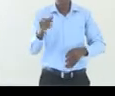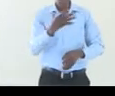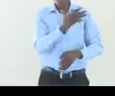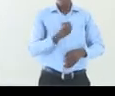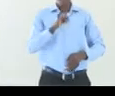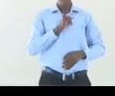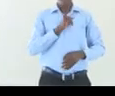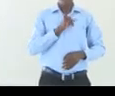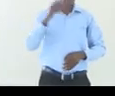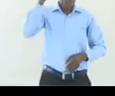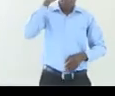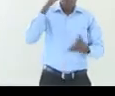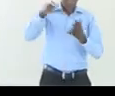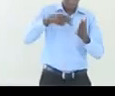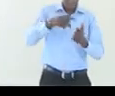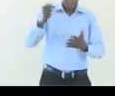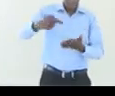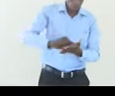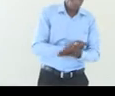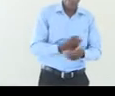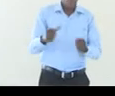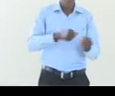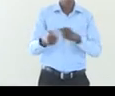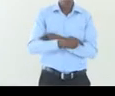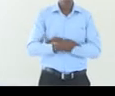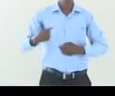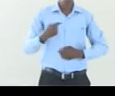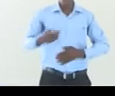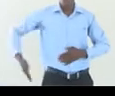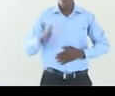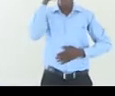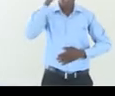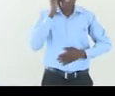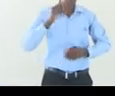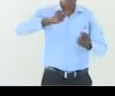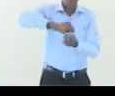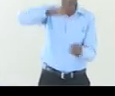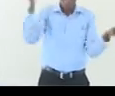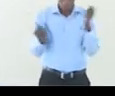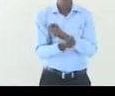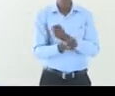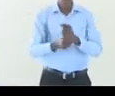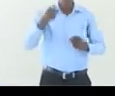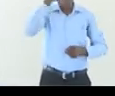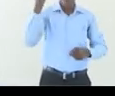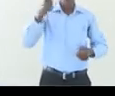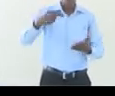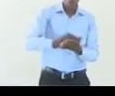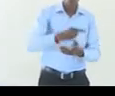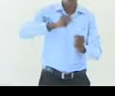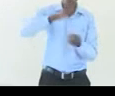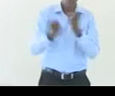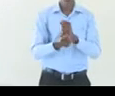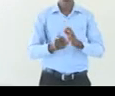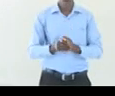Fire warms and comforts, but also fire burns up what is useless